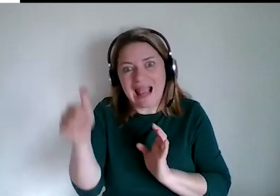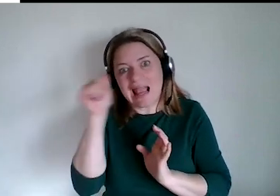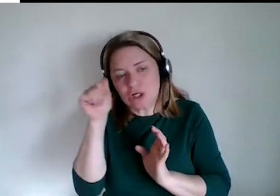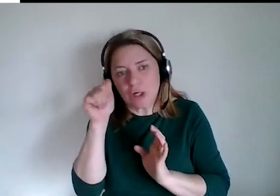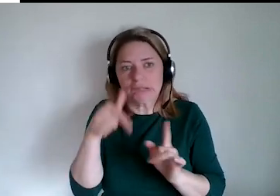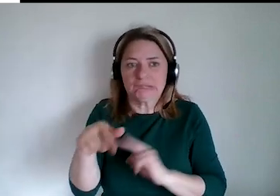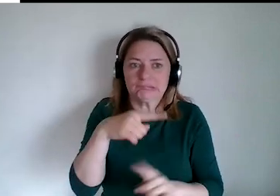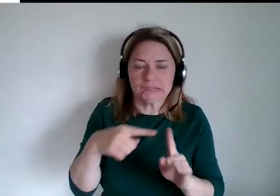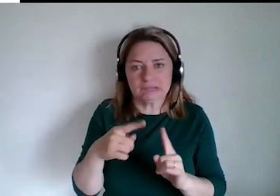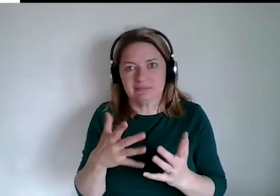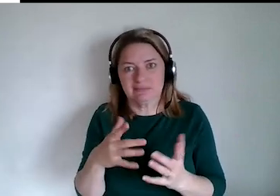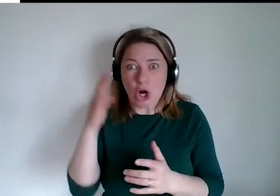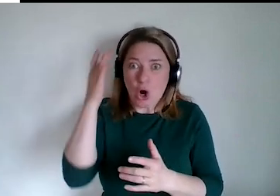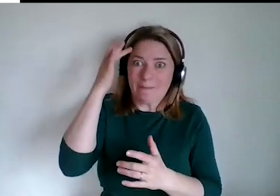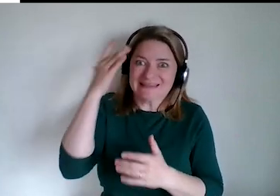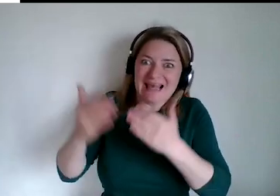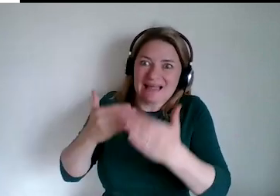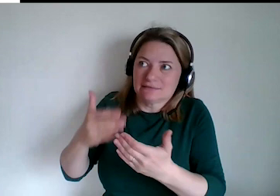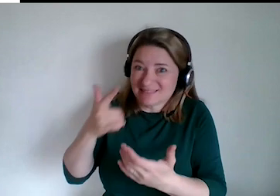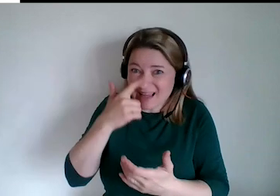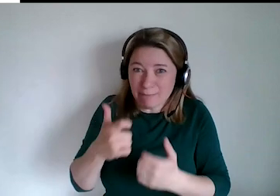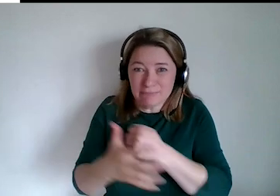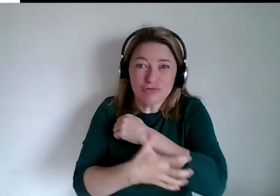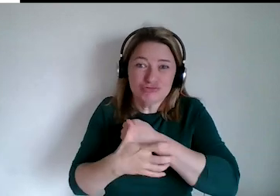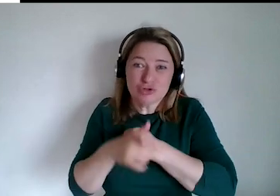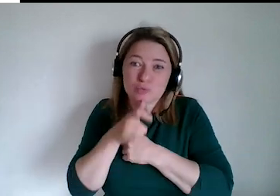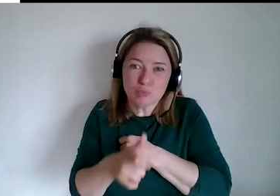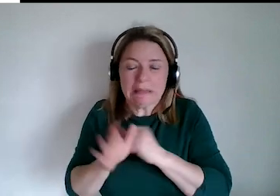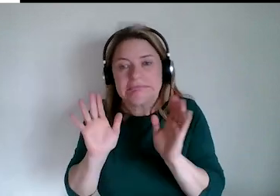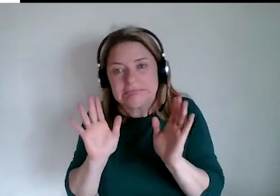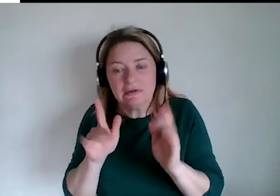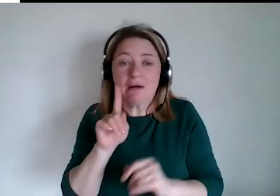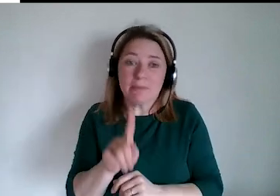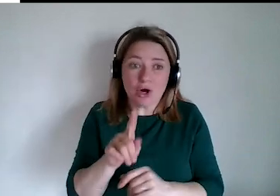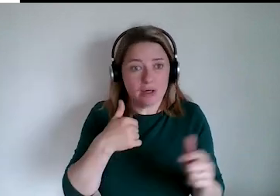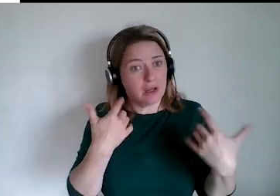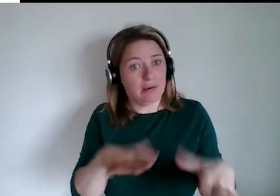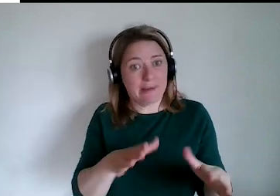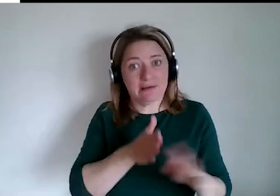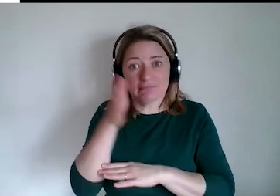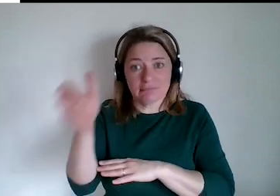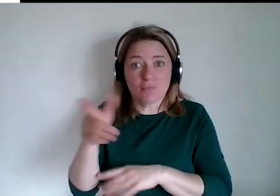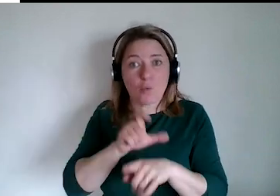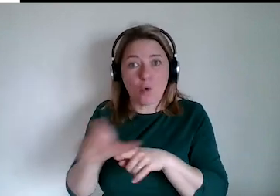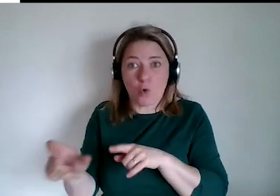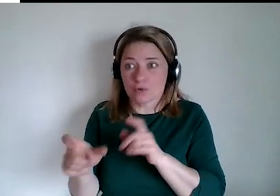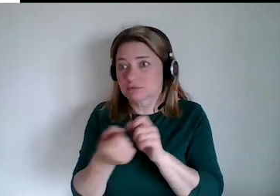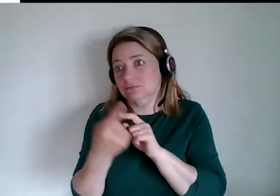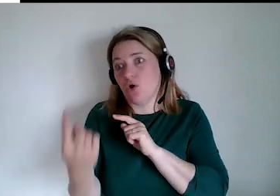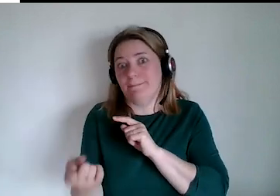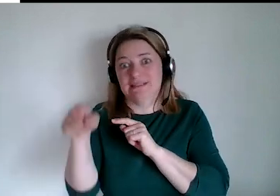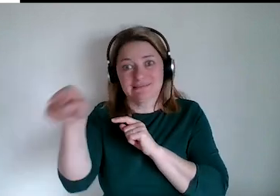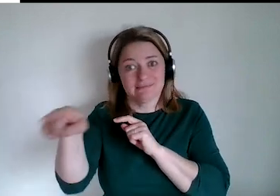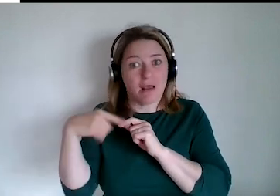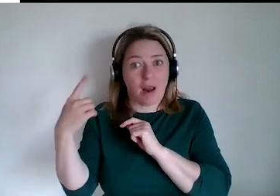bit seen as like almost like a rude word in statistics. But I actually did a causal inference course just over the road, actually, at the